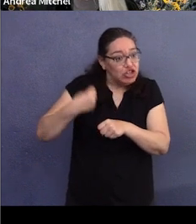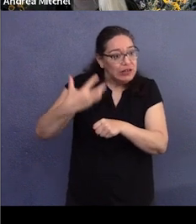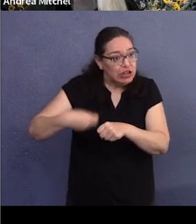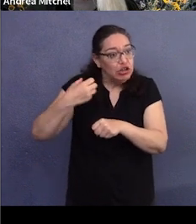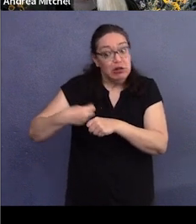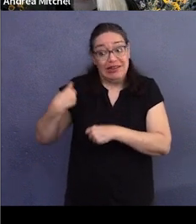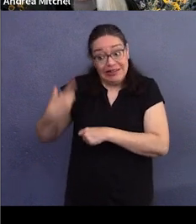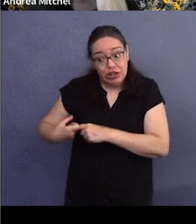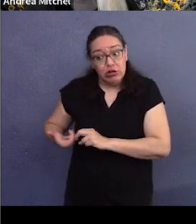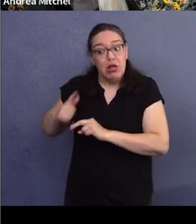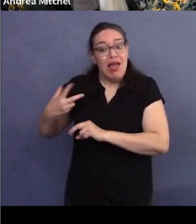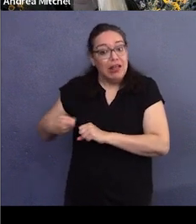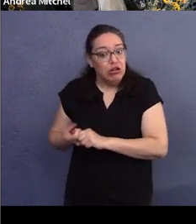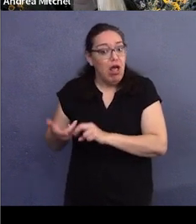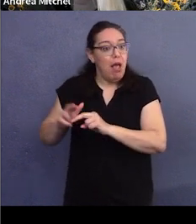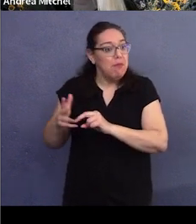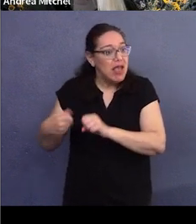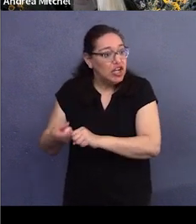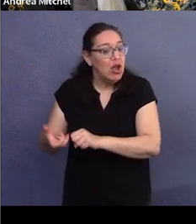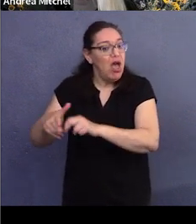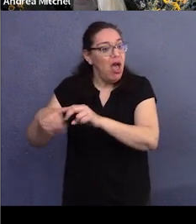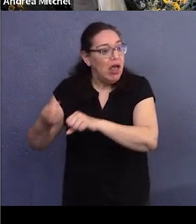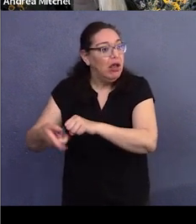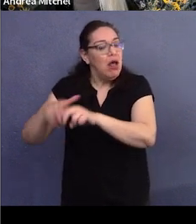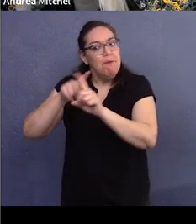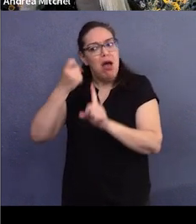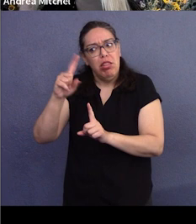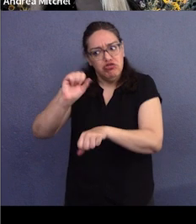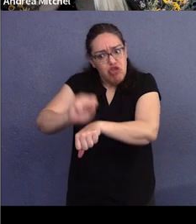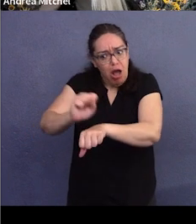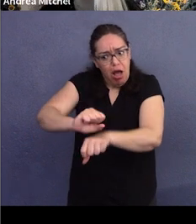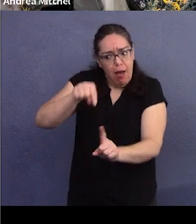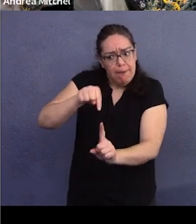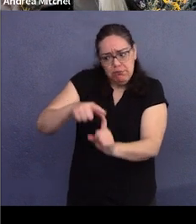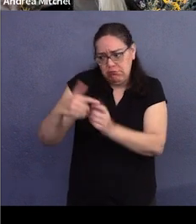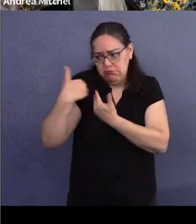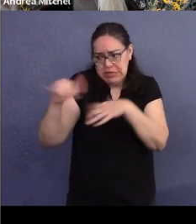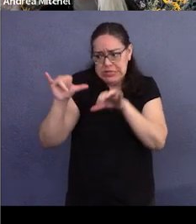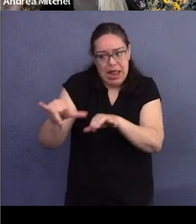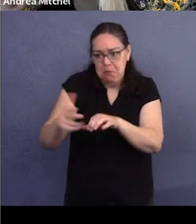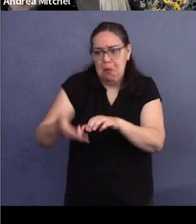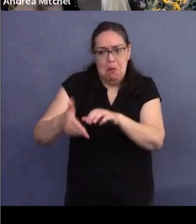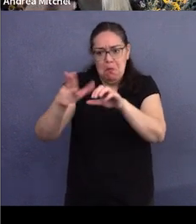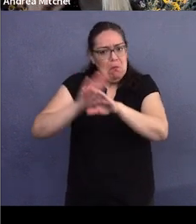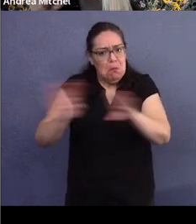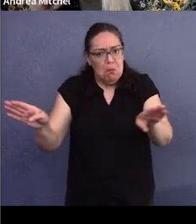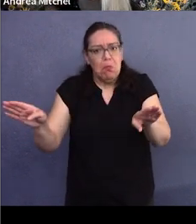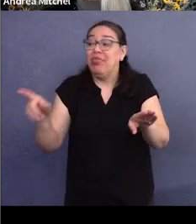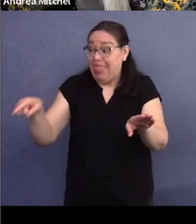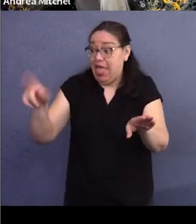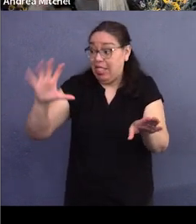in job responsibilities, you're hiring, if they leave, you're hiring for